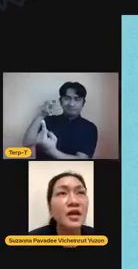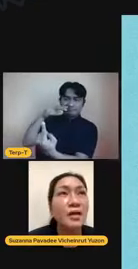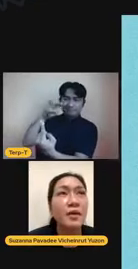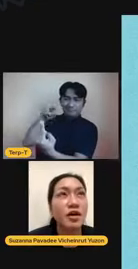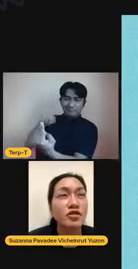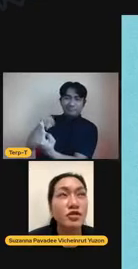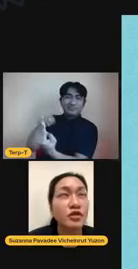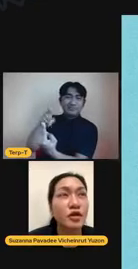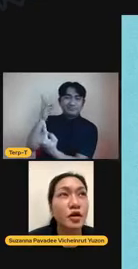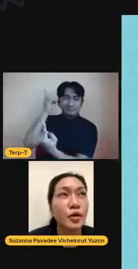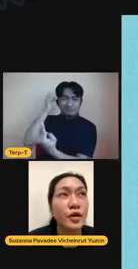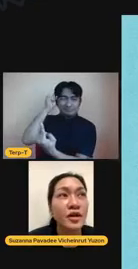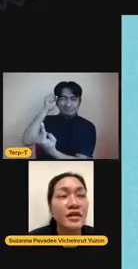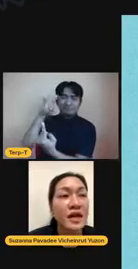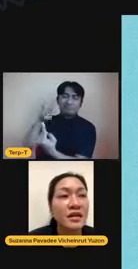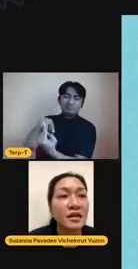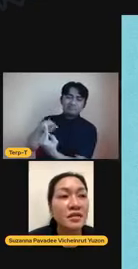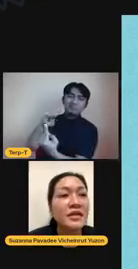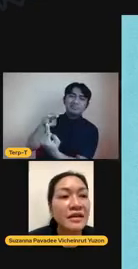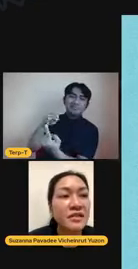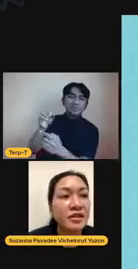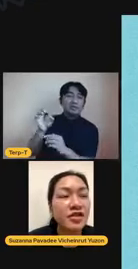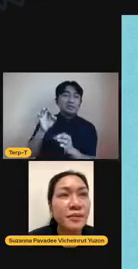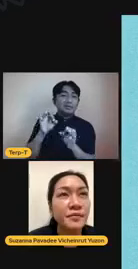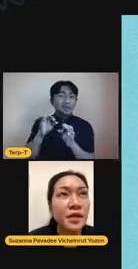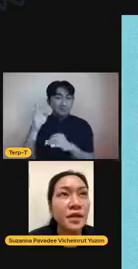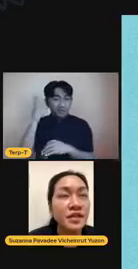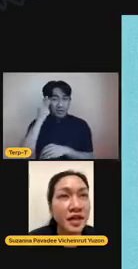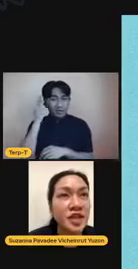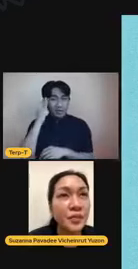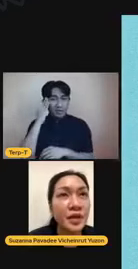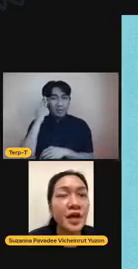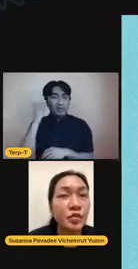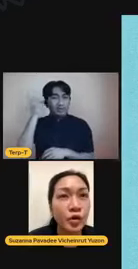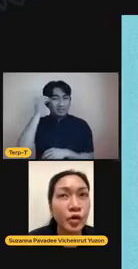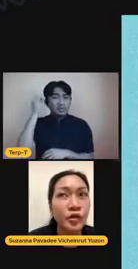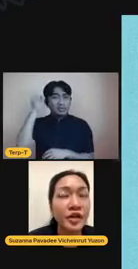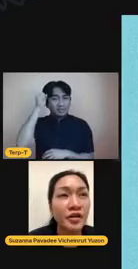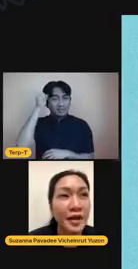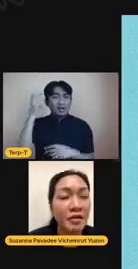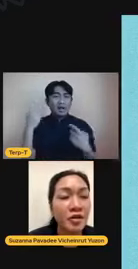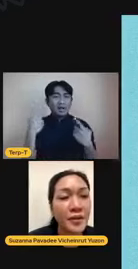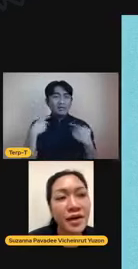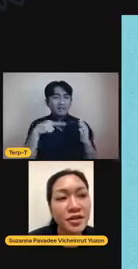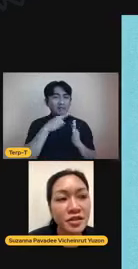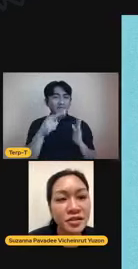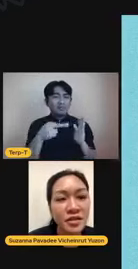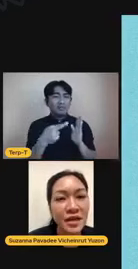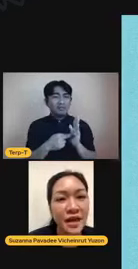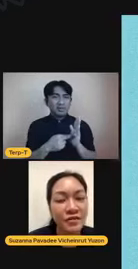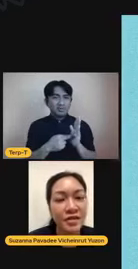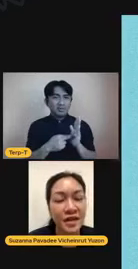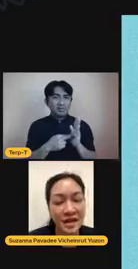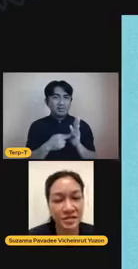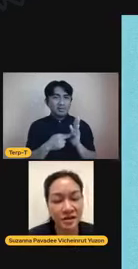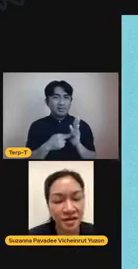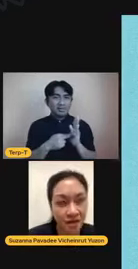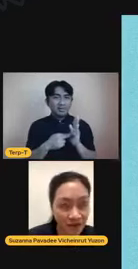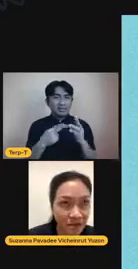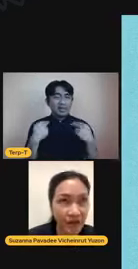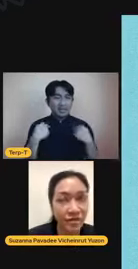too, but also to know that Down syndrome does play a role in her health, but not just to see